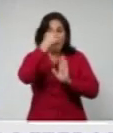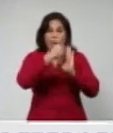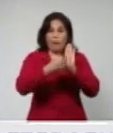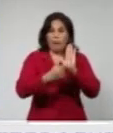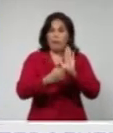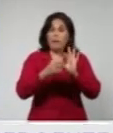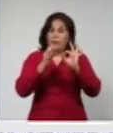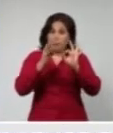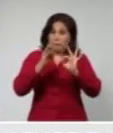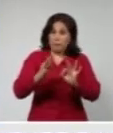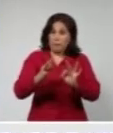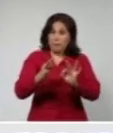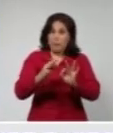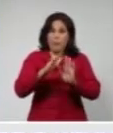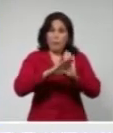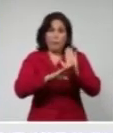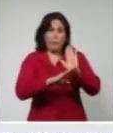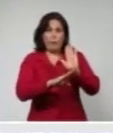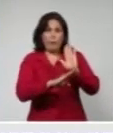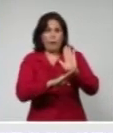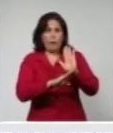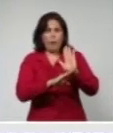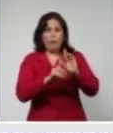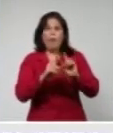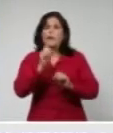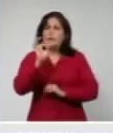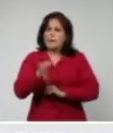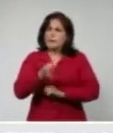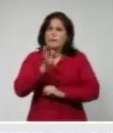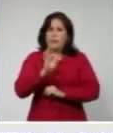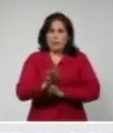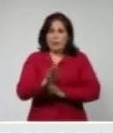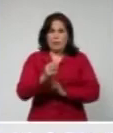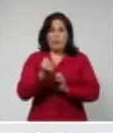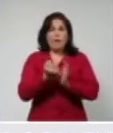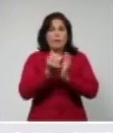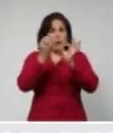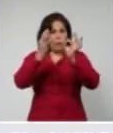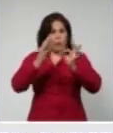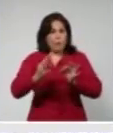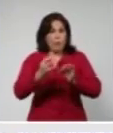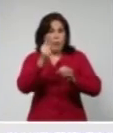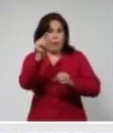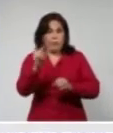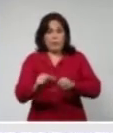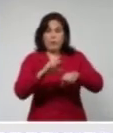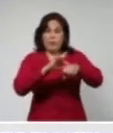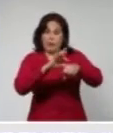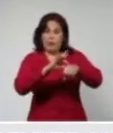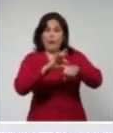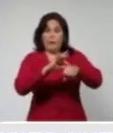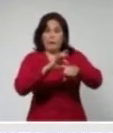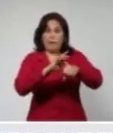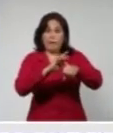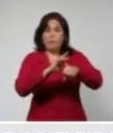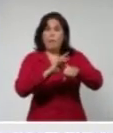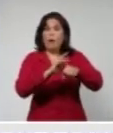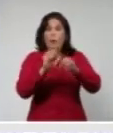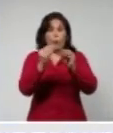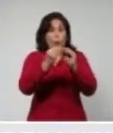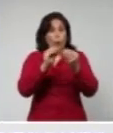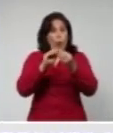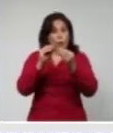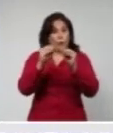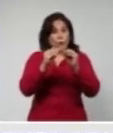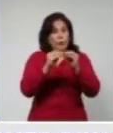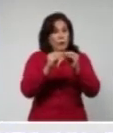Well, every time someone tests positive for the virus, everyone they have come